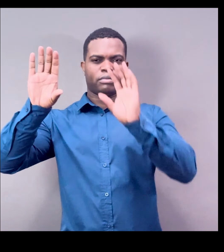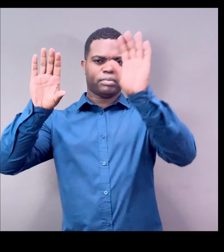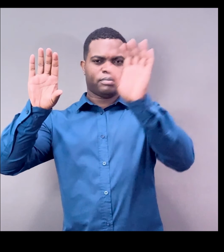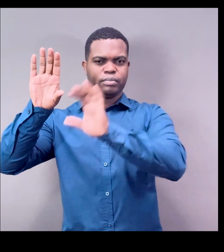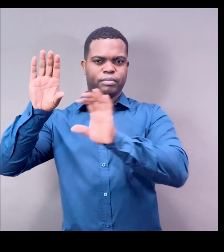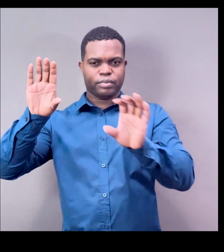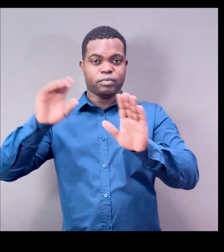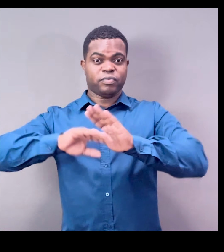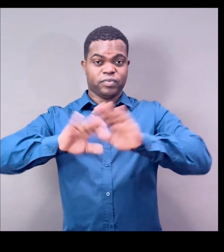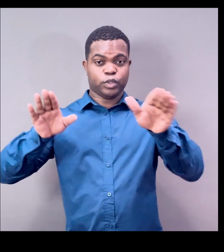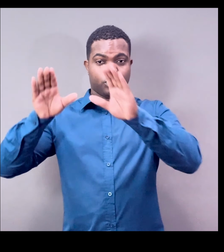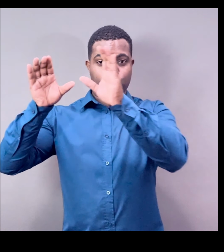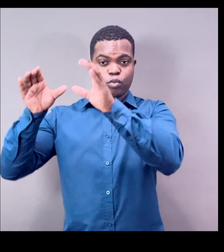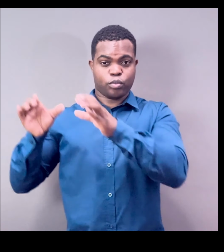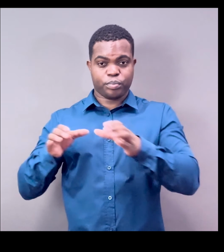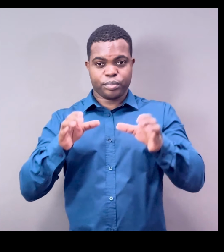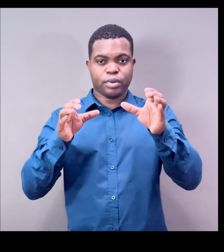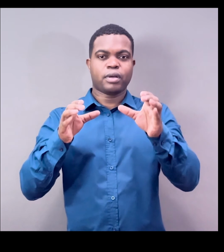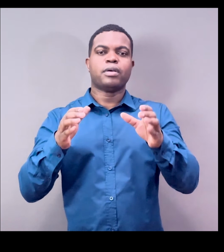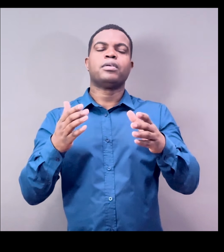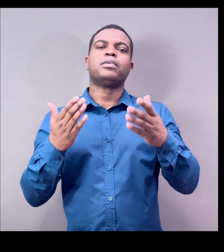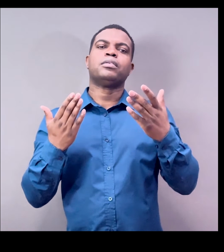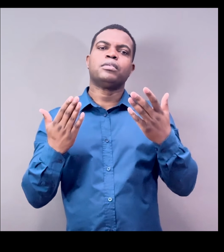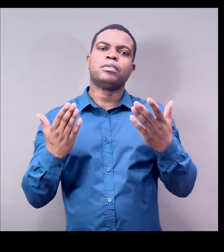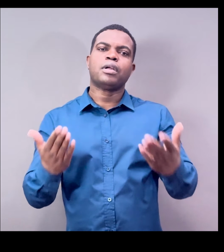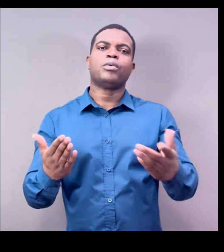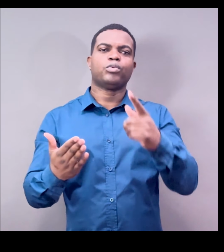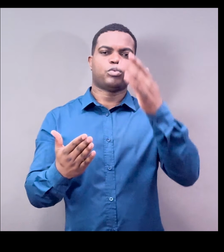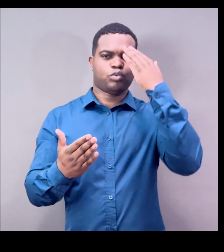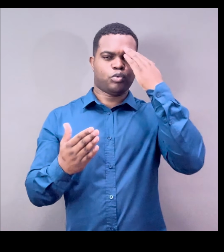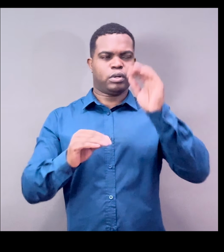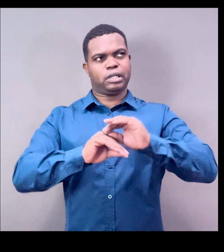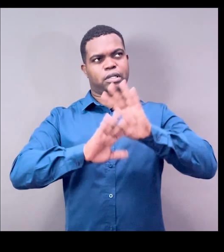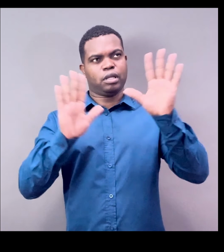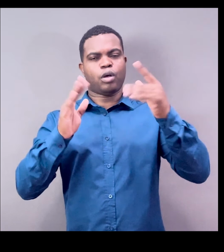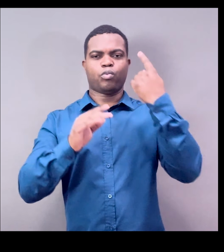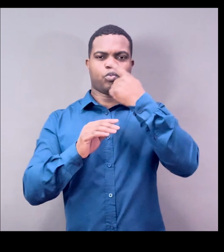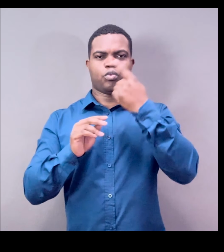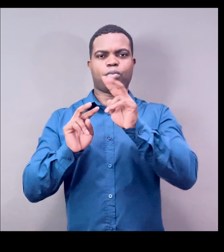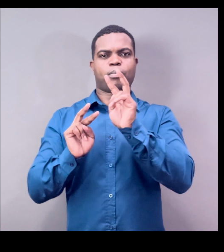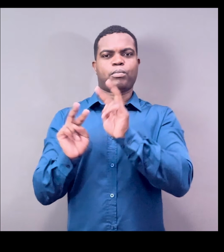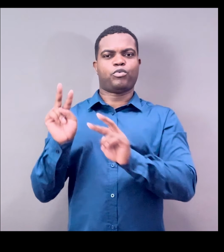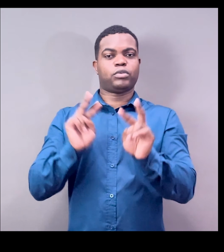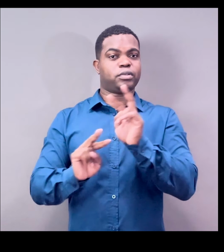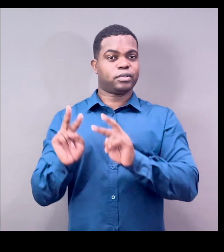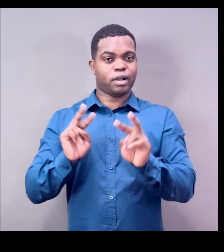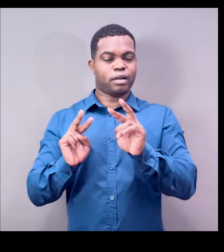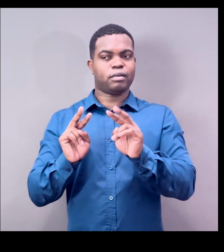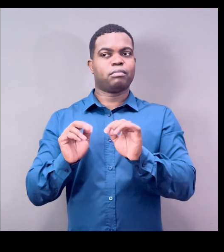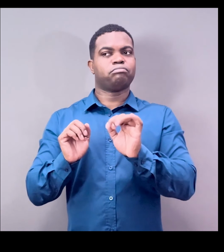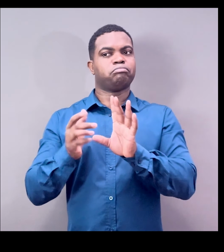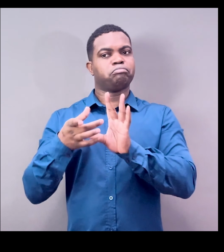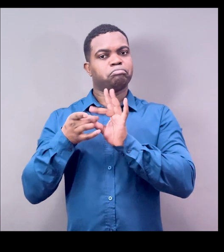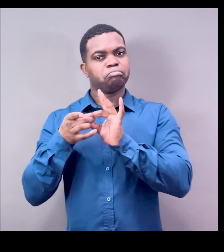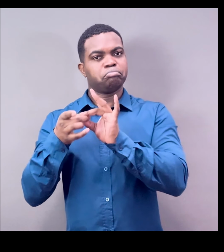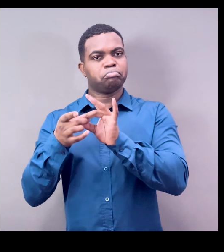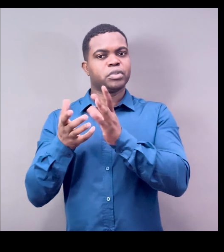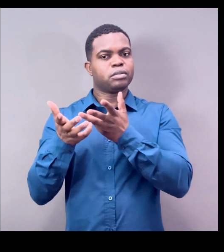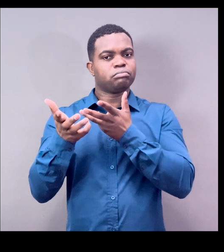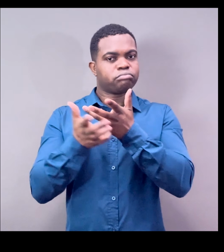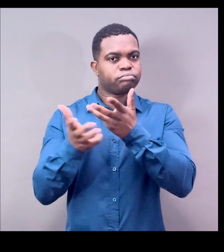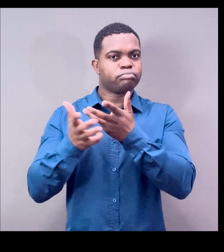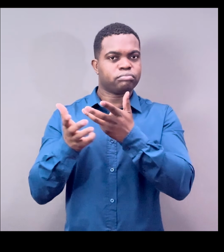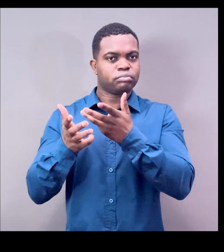already grouped them. You know who to monitor. You know who to engage closely. You know